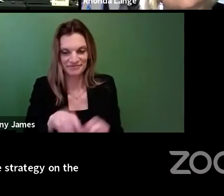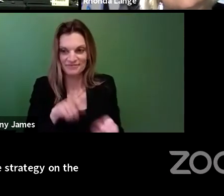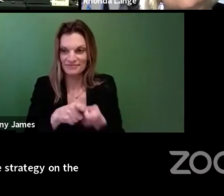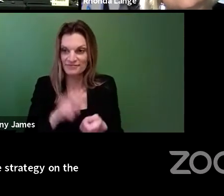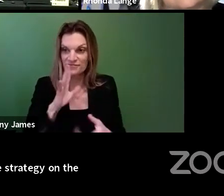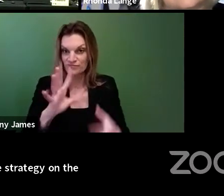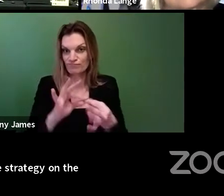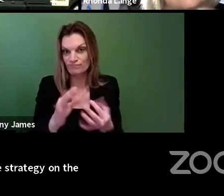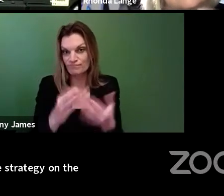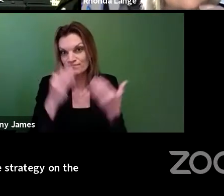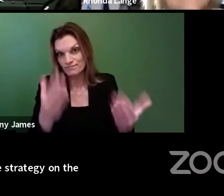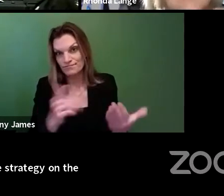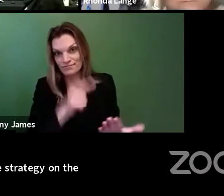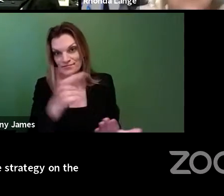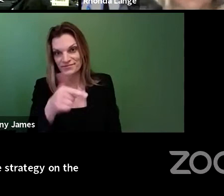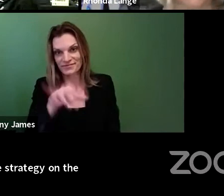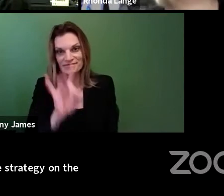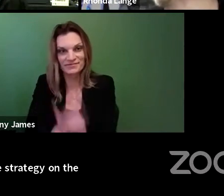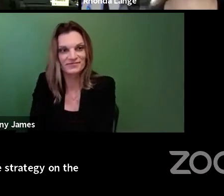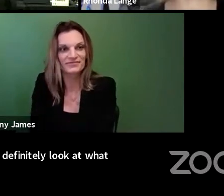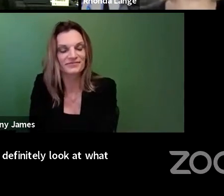evening. 28.